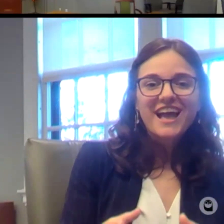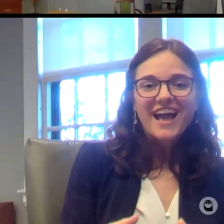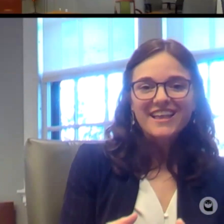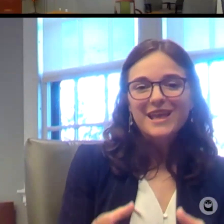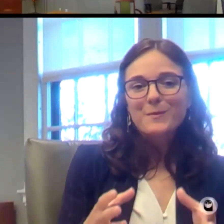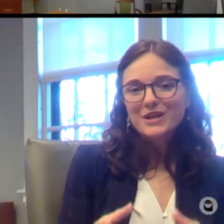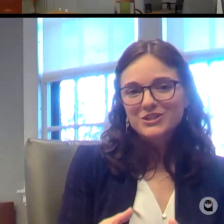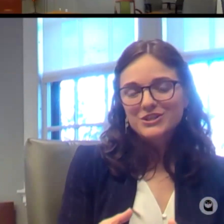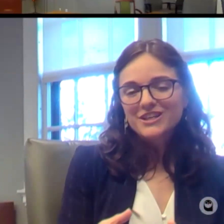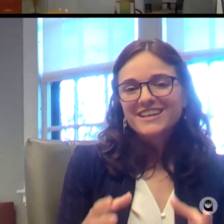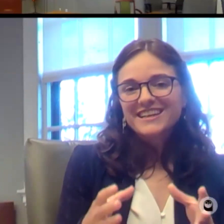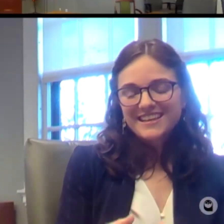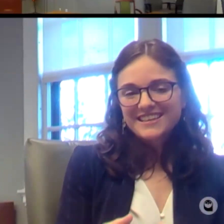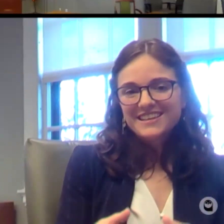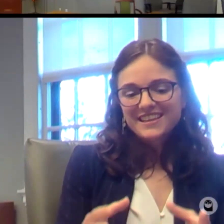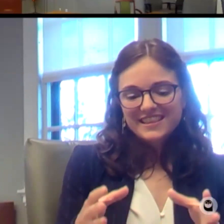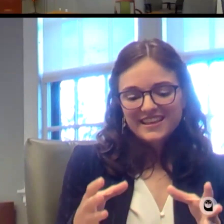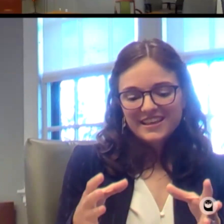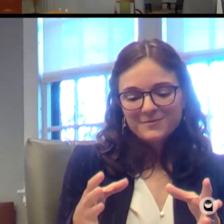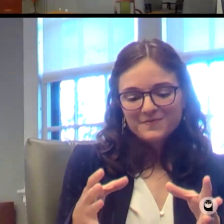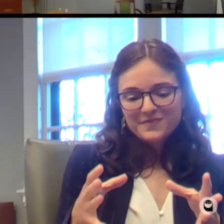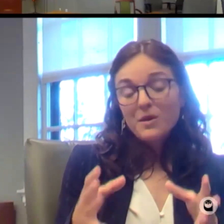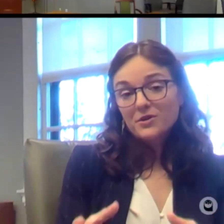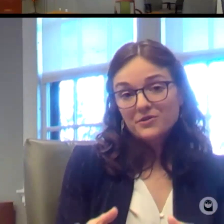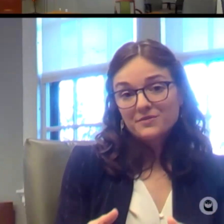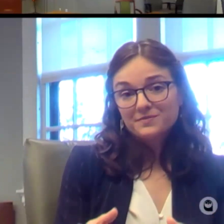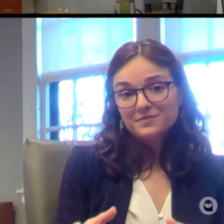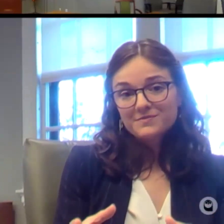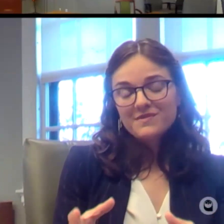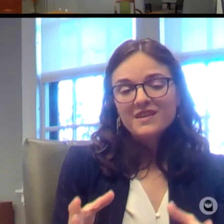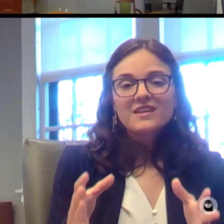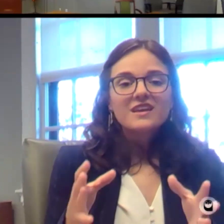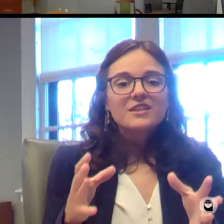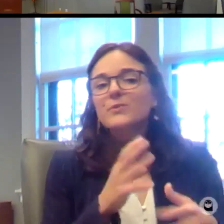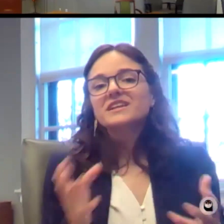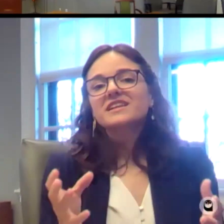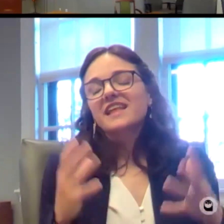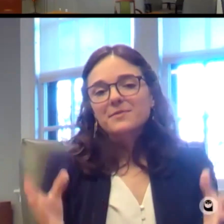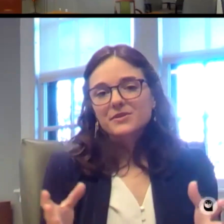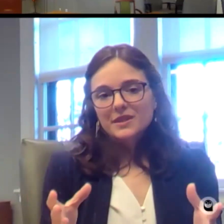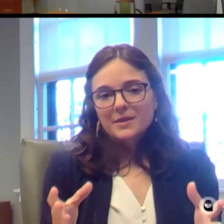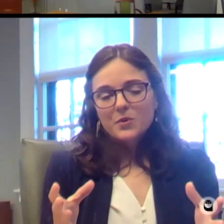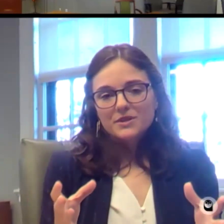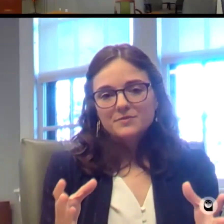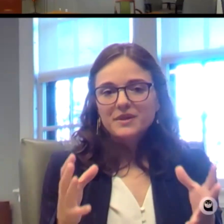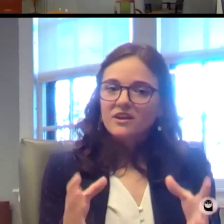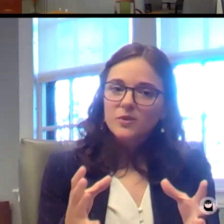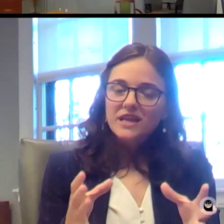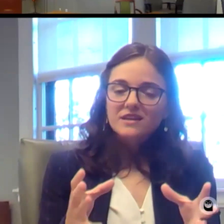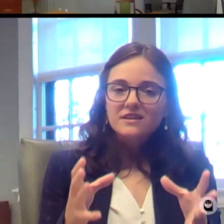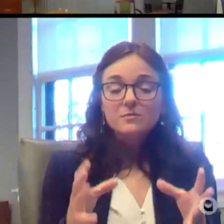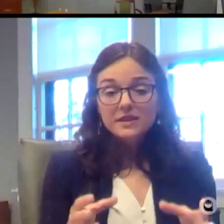motivation as a measure in the models. Theoretically, it's absolutely important,